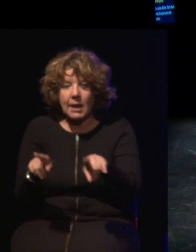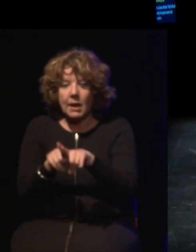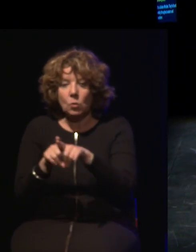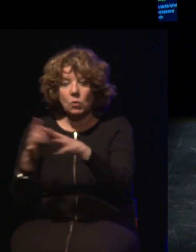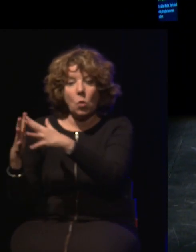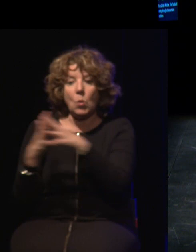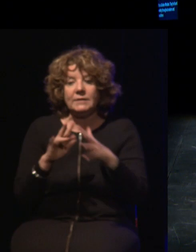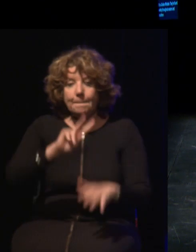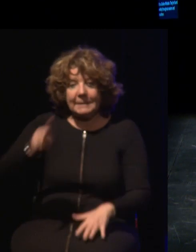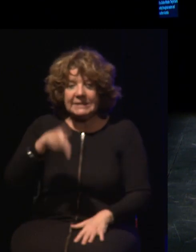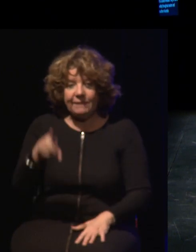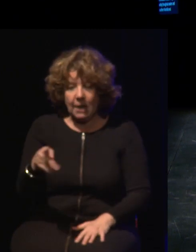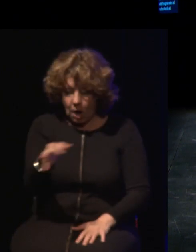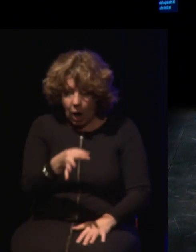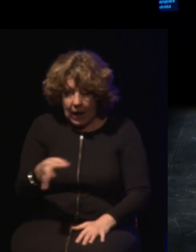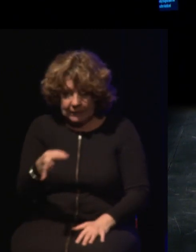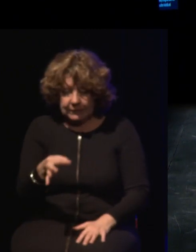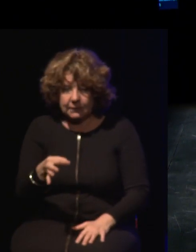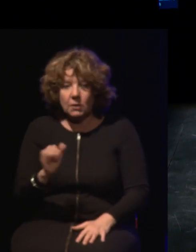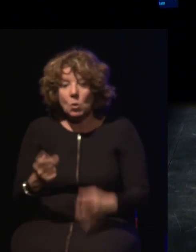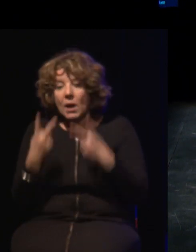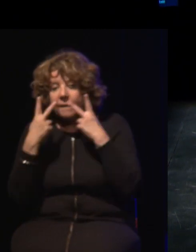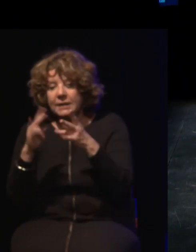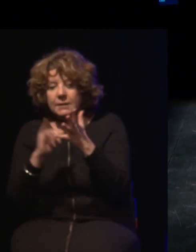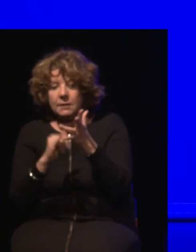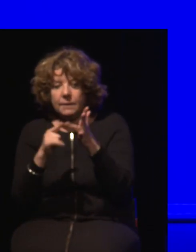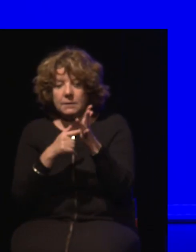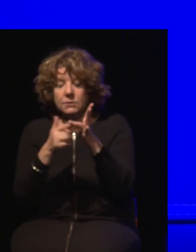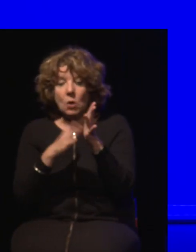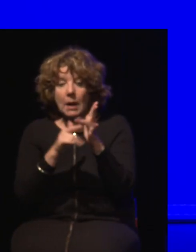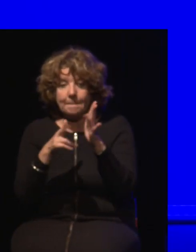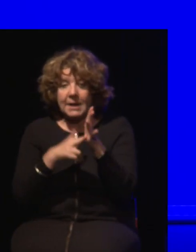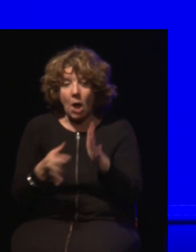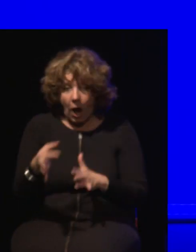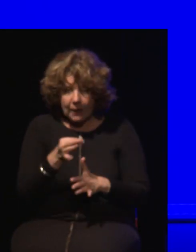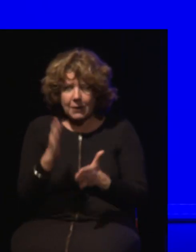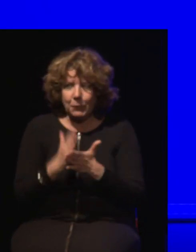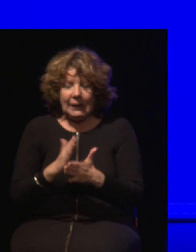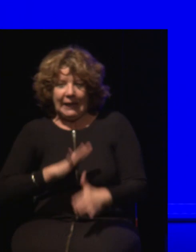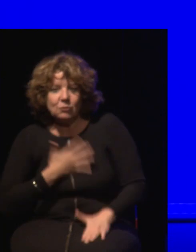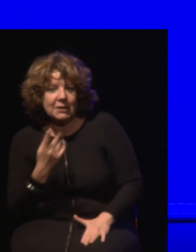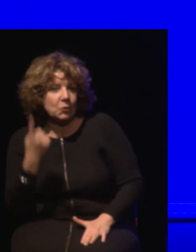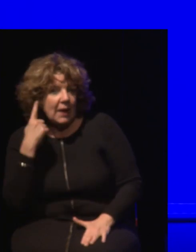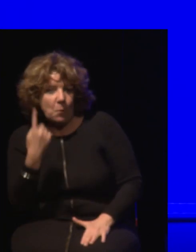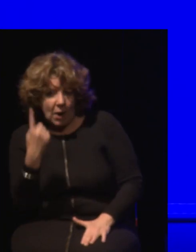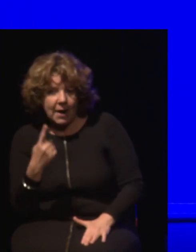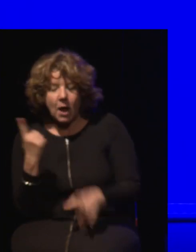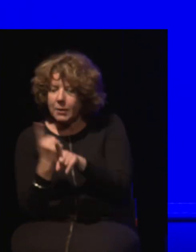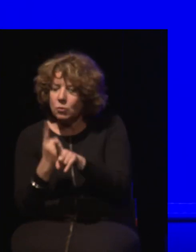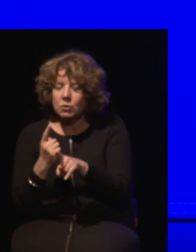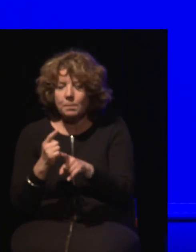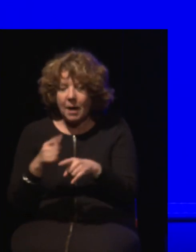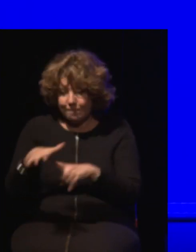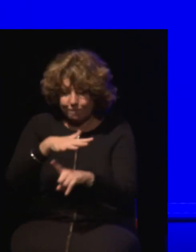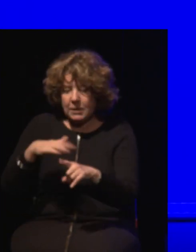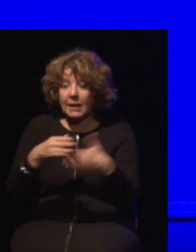Pacific Islands. So when I visited the Solomon Islands recently, I was curious to hear one. And I spoke to my local guide. He